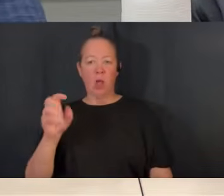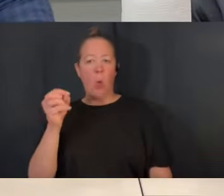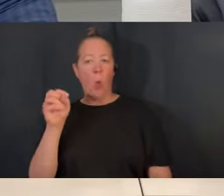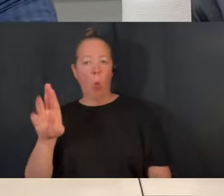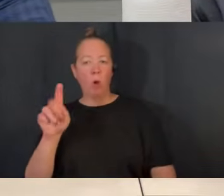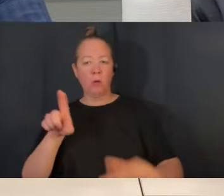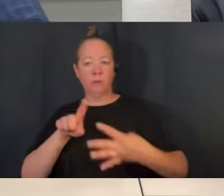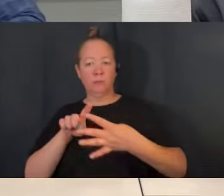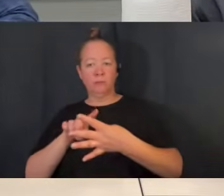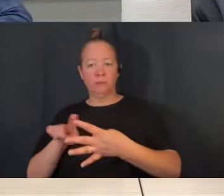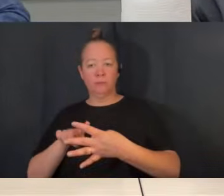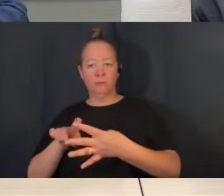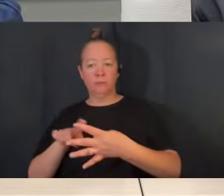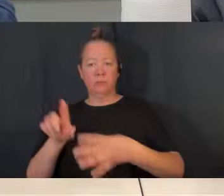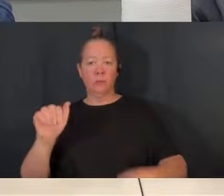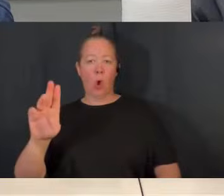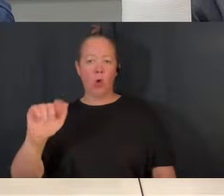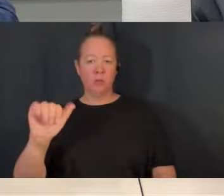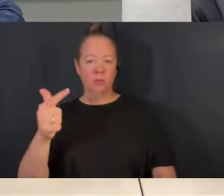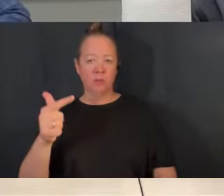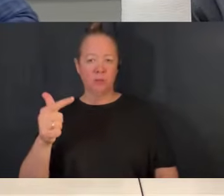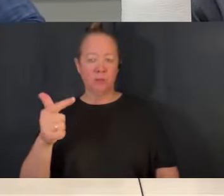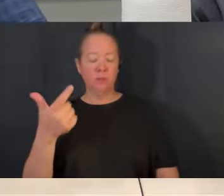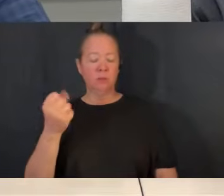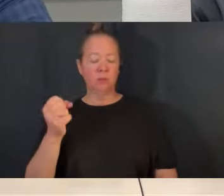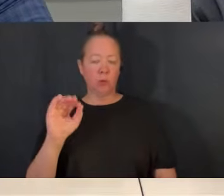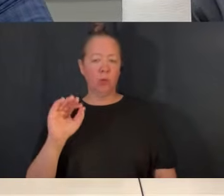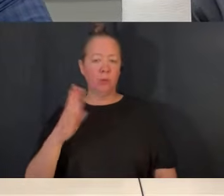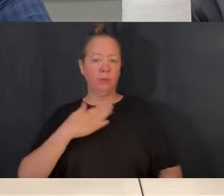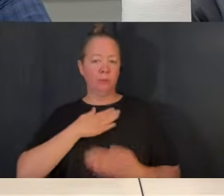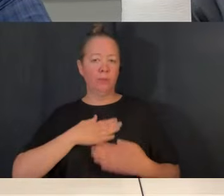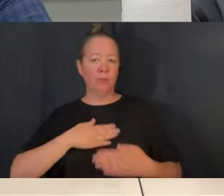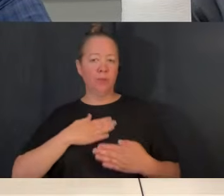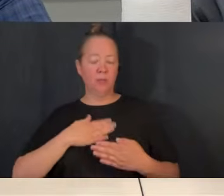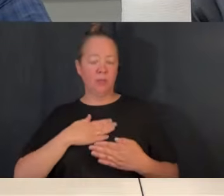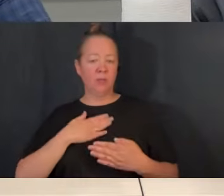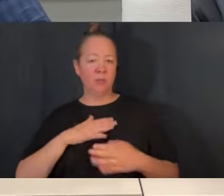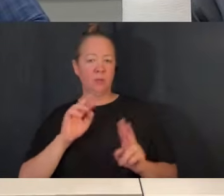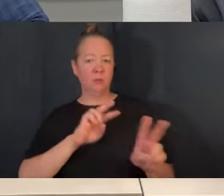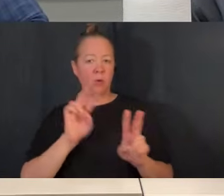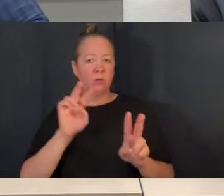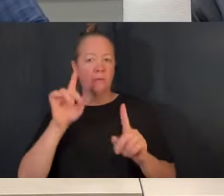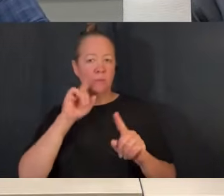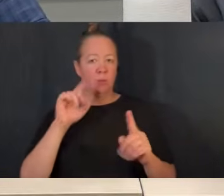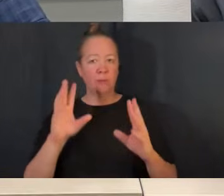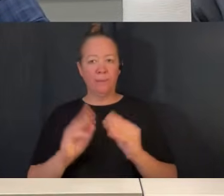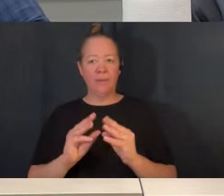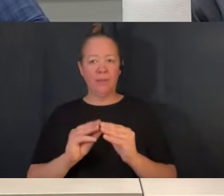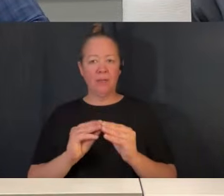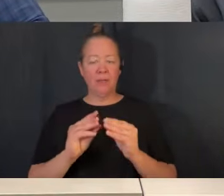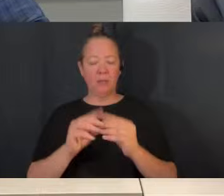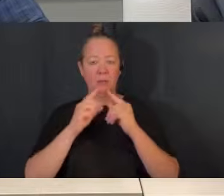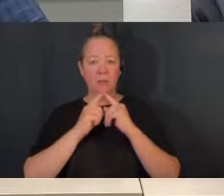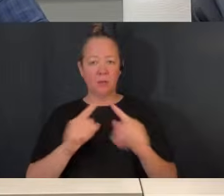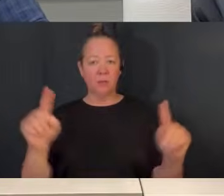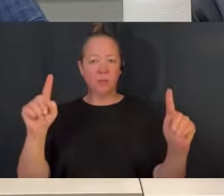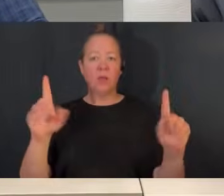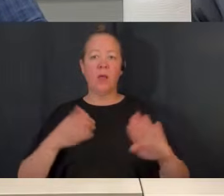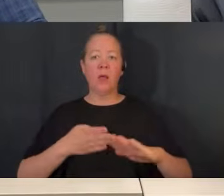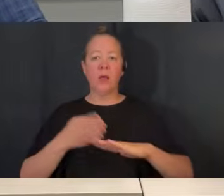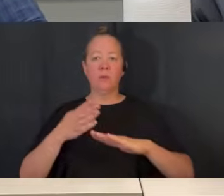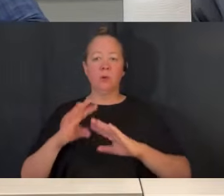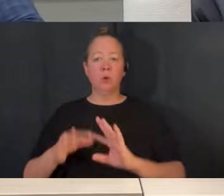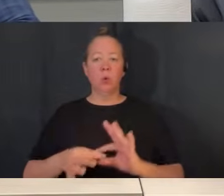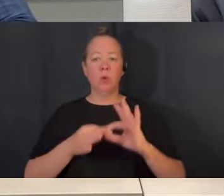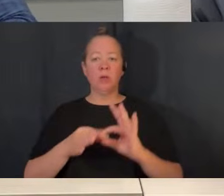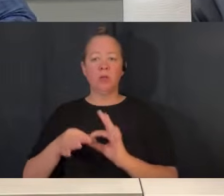So please stay tuned for a meeting announcement after coordination with the developer